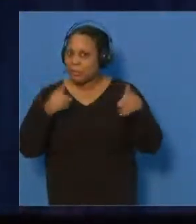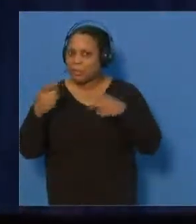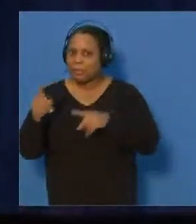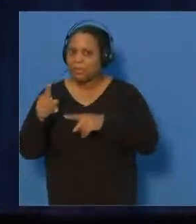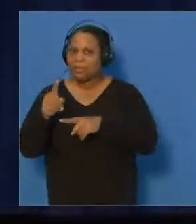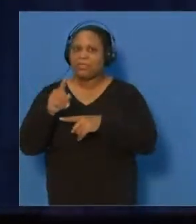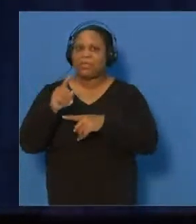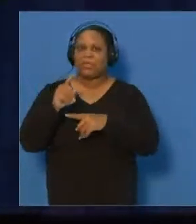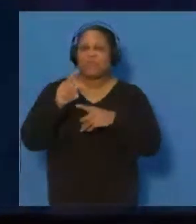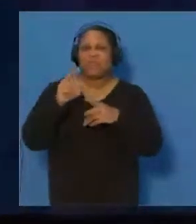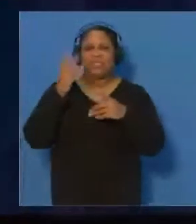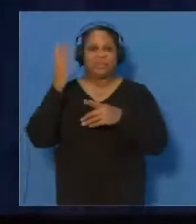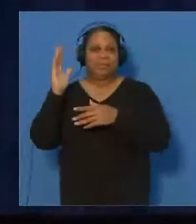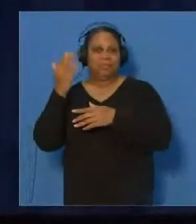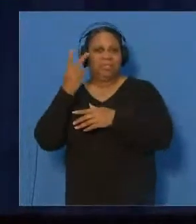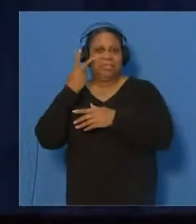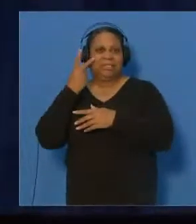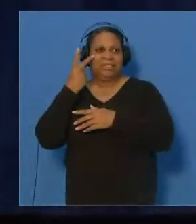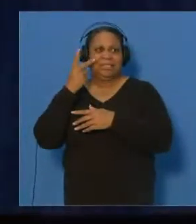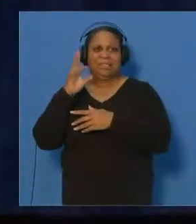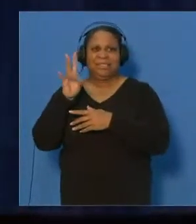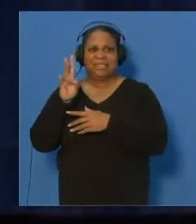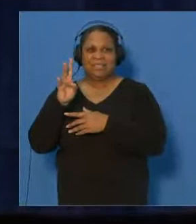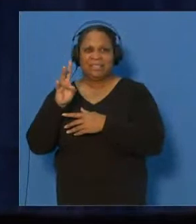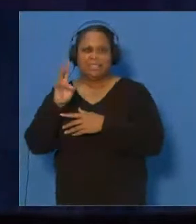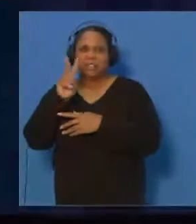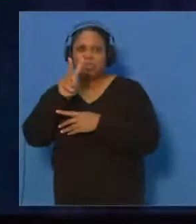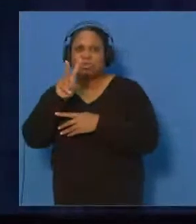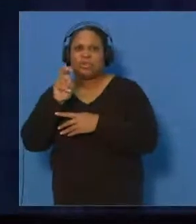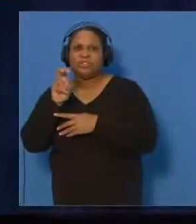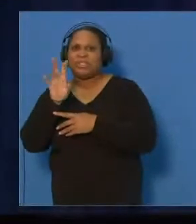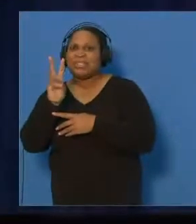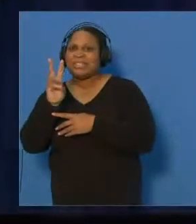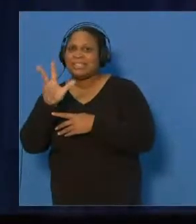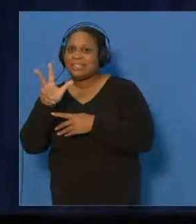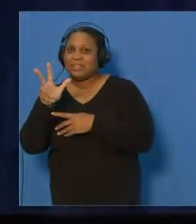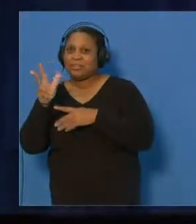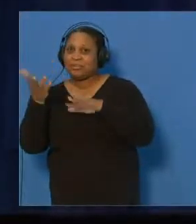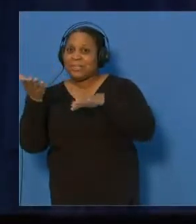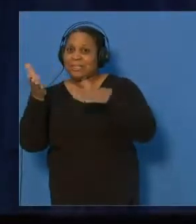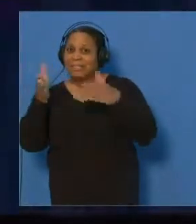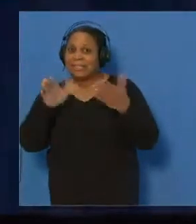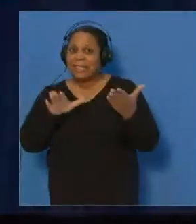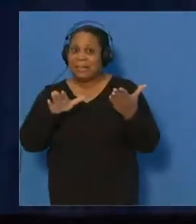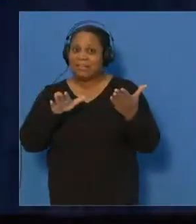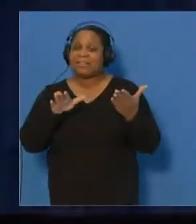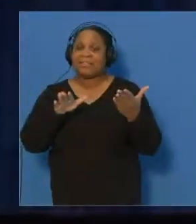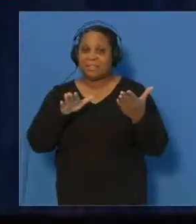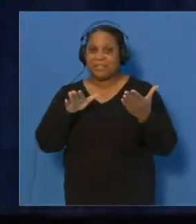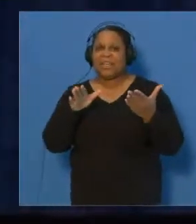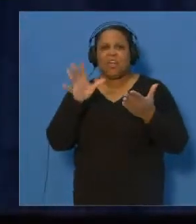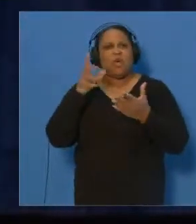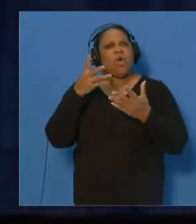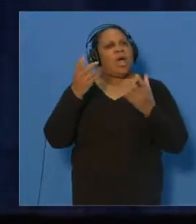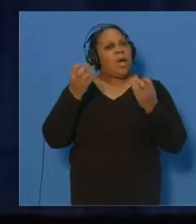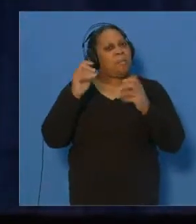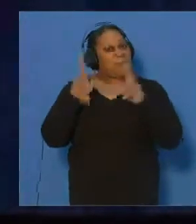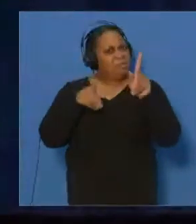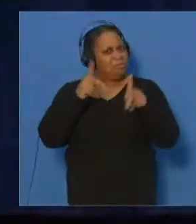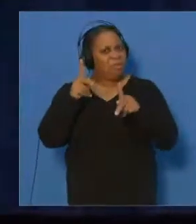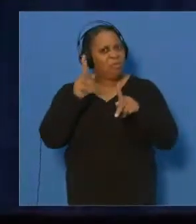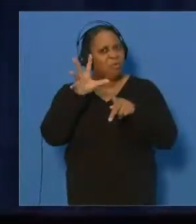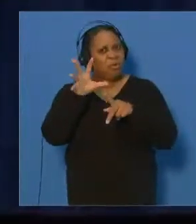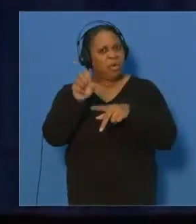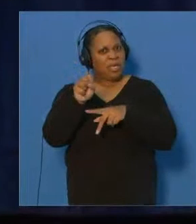deaths. In order to arrive at these 263 deaths, how many people would have to catch the virus in total, and